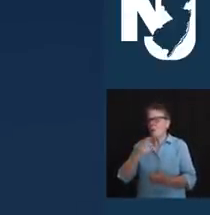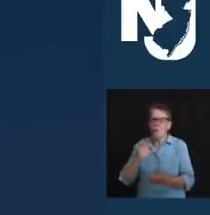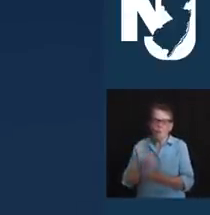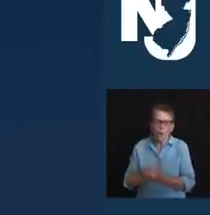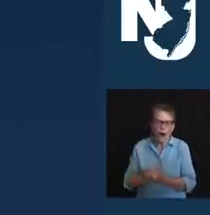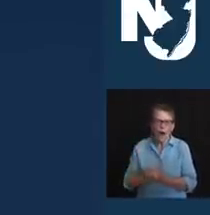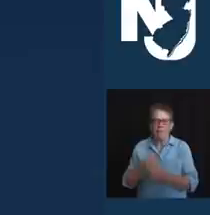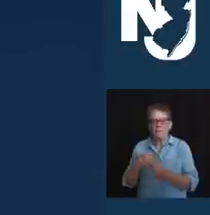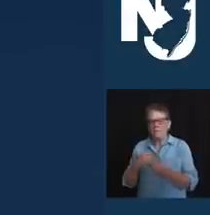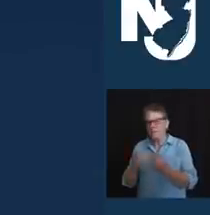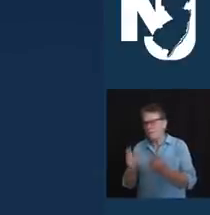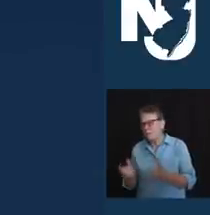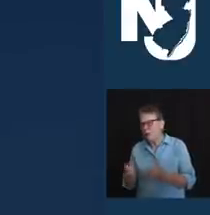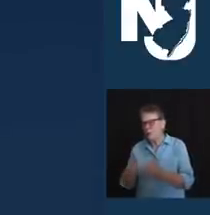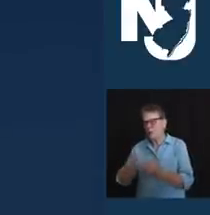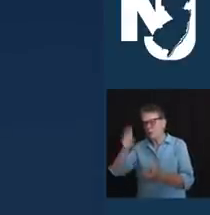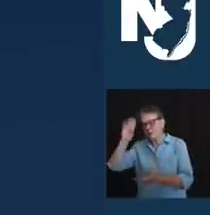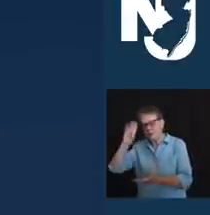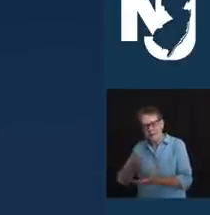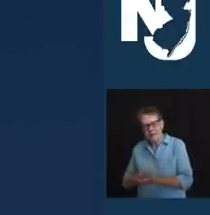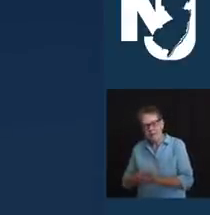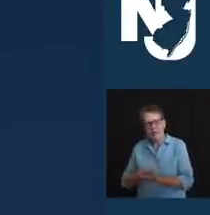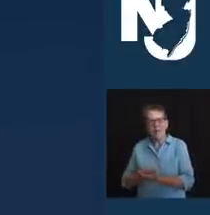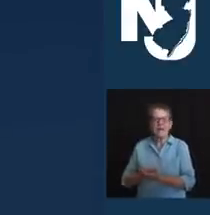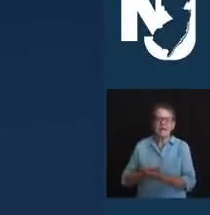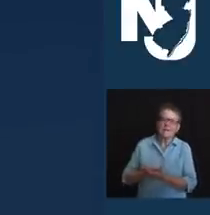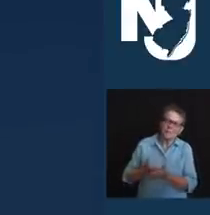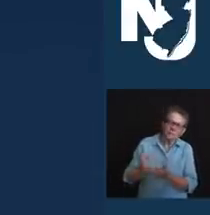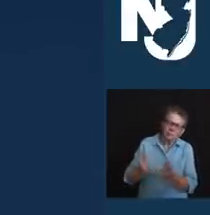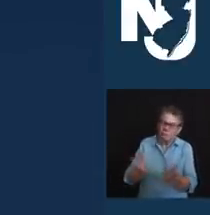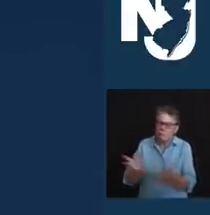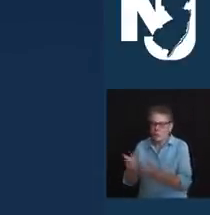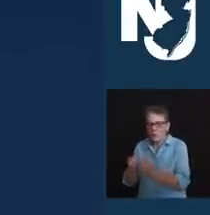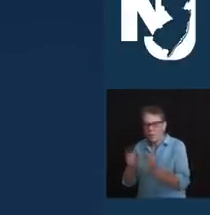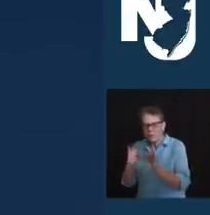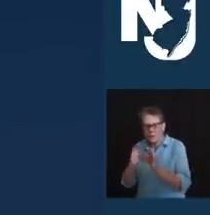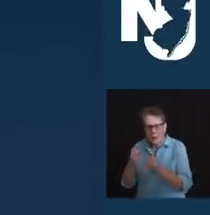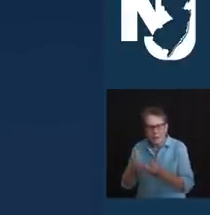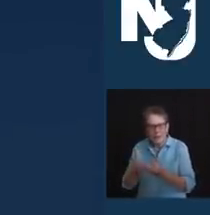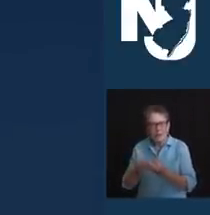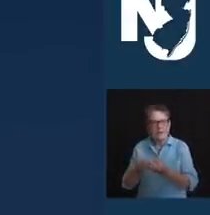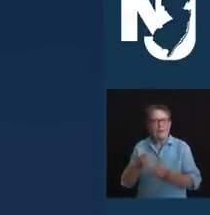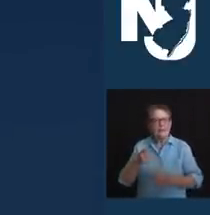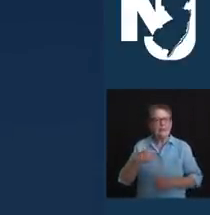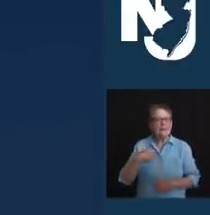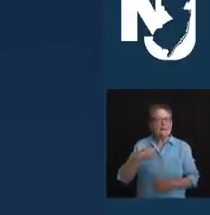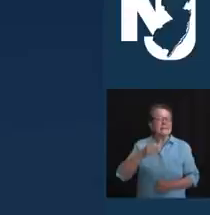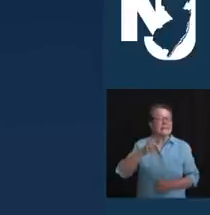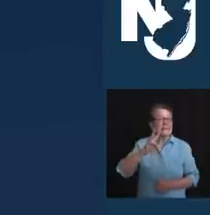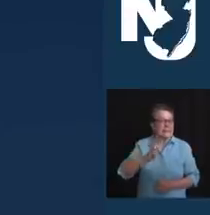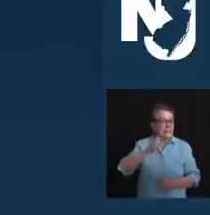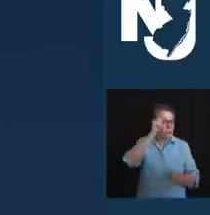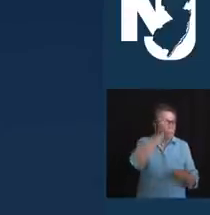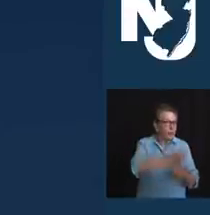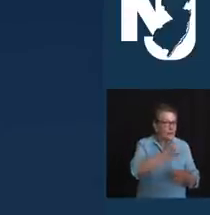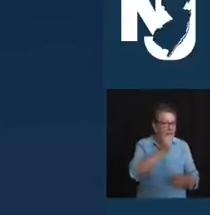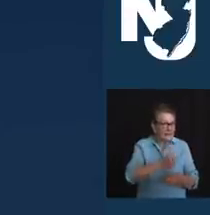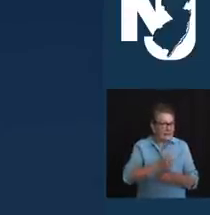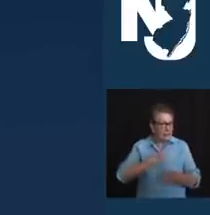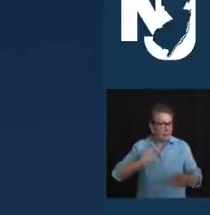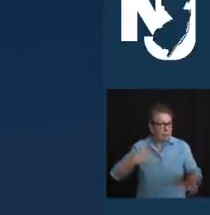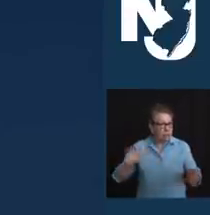named Luna. He's also survived by his 6 sisters and brothers, Nancy, Lawrence, Joanne, Gregory, Patricia, and